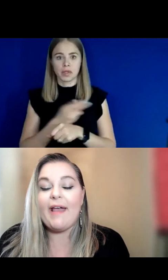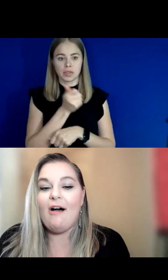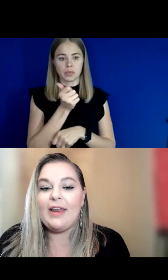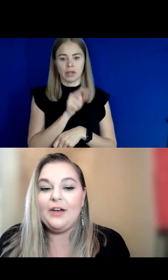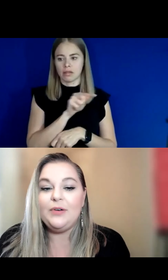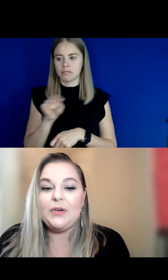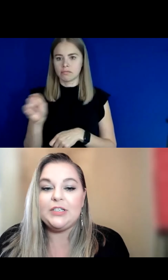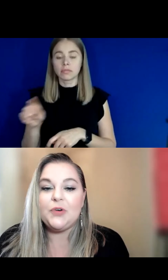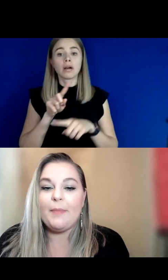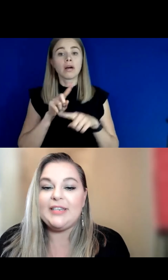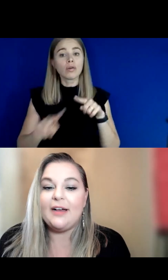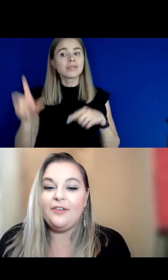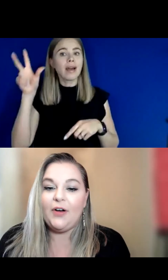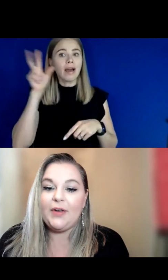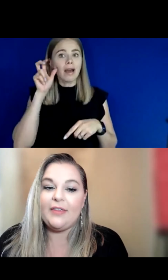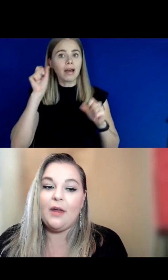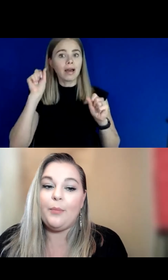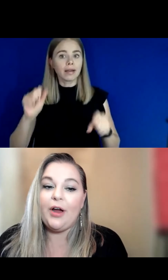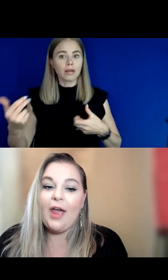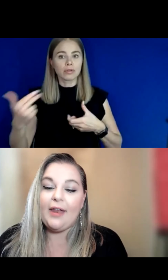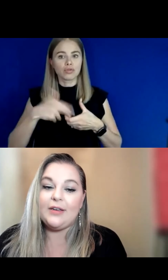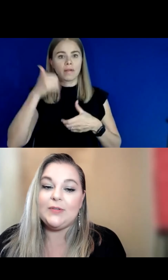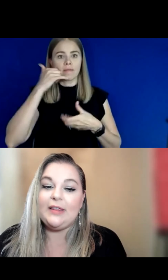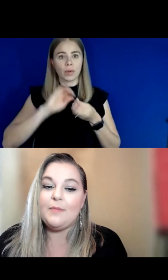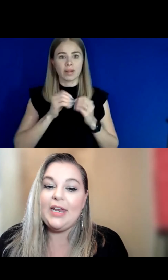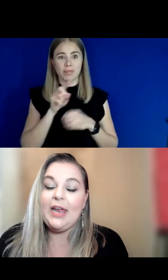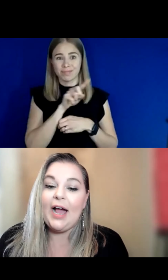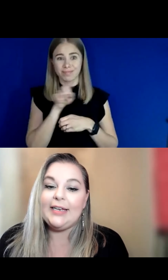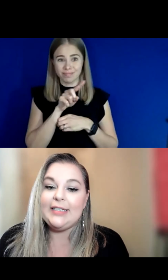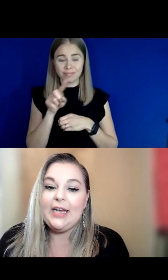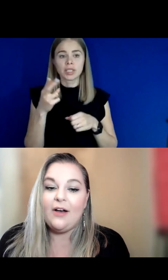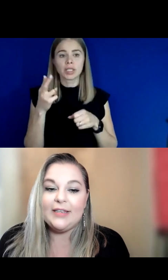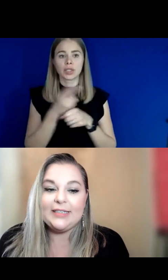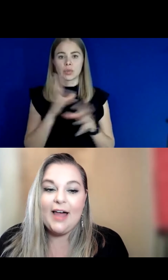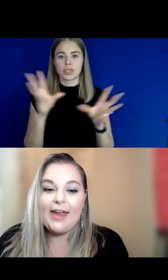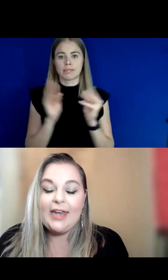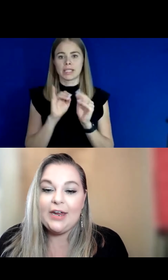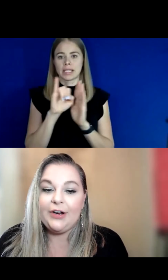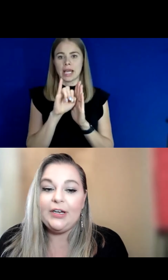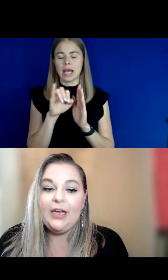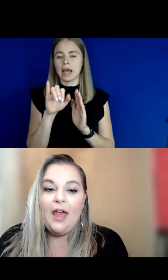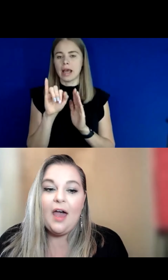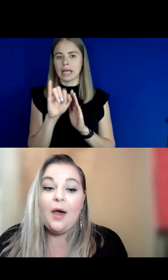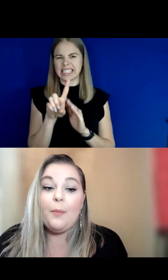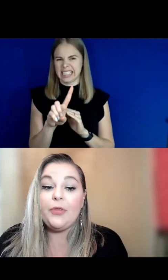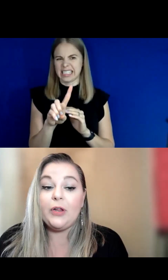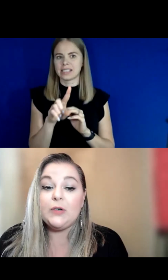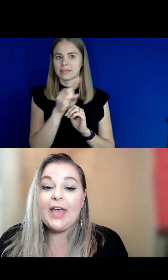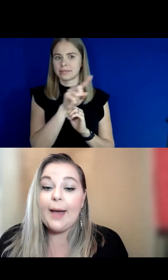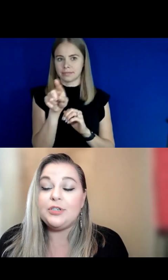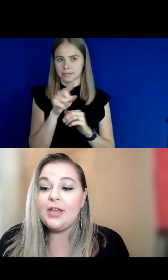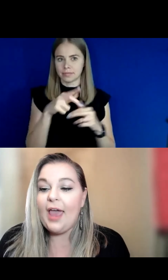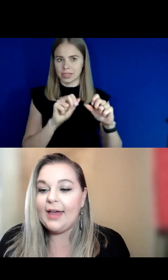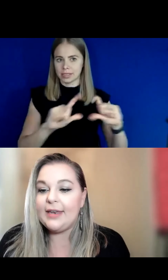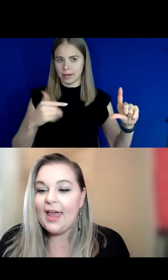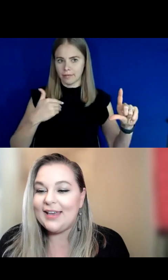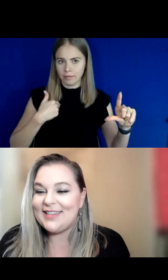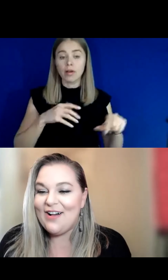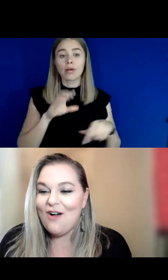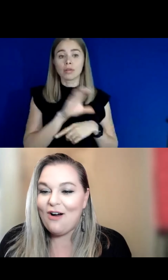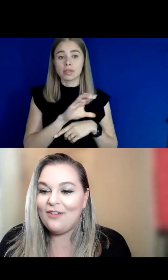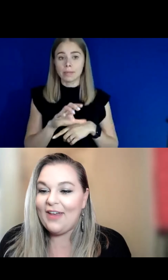also by audio. You can join by telephone at the number and using the meeting ID on the slide here. Both closed captioning